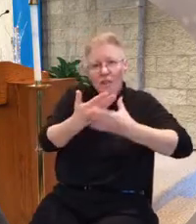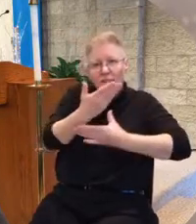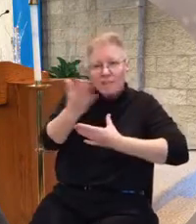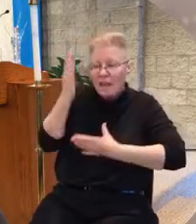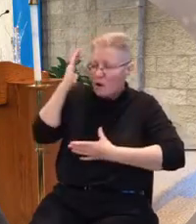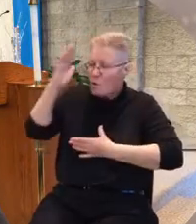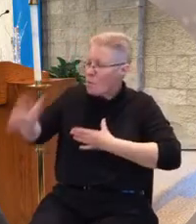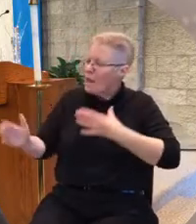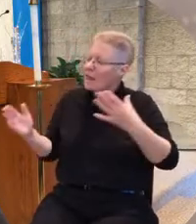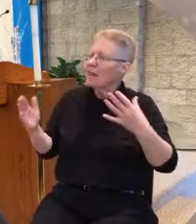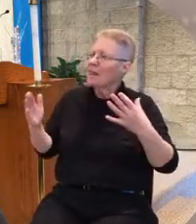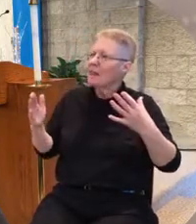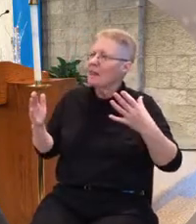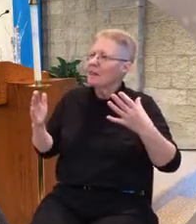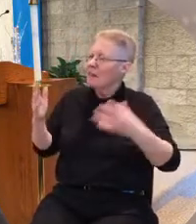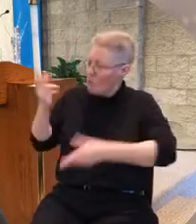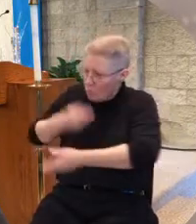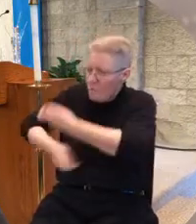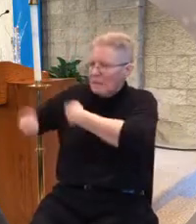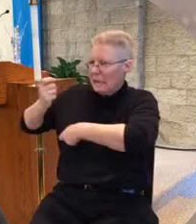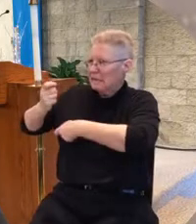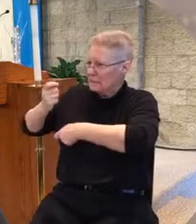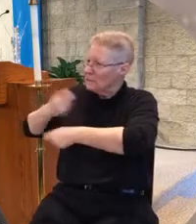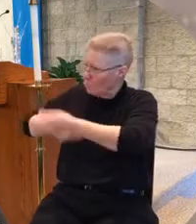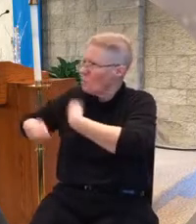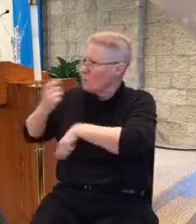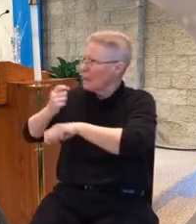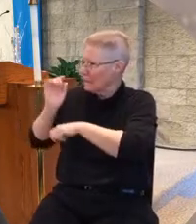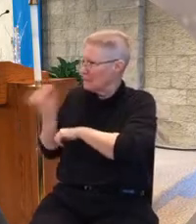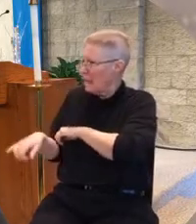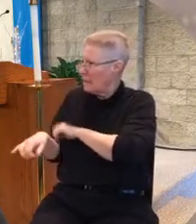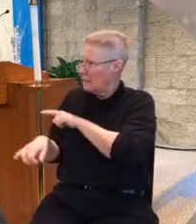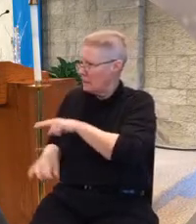that is beyond your wildest imagination. Can I get an amen?